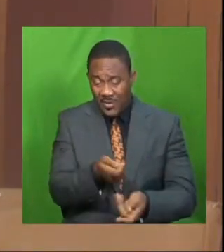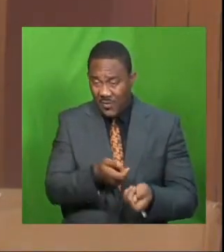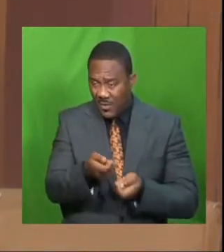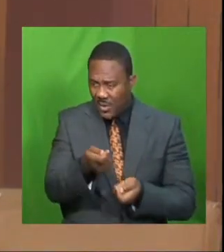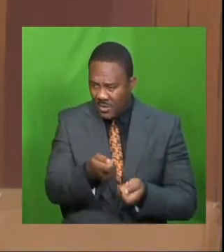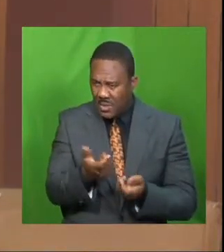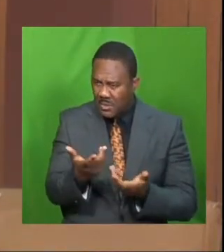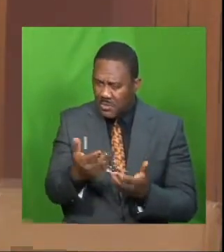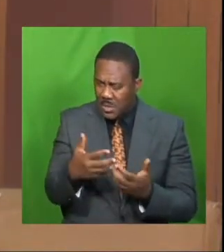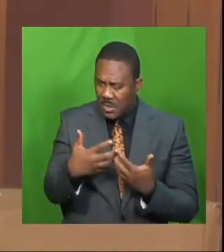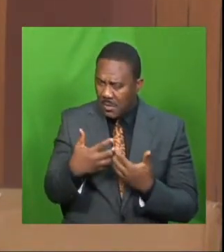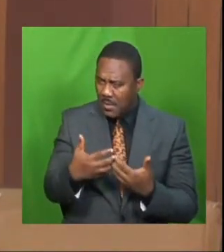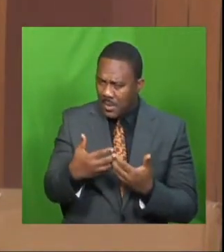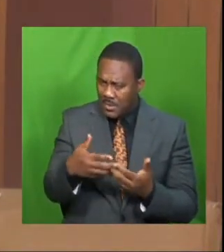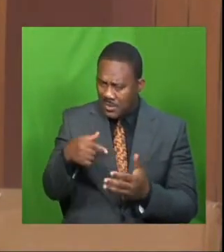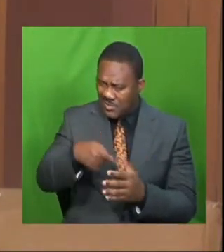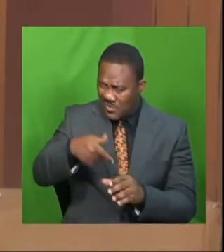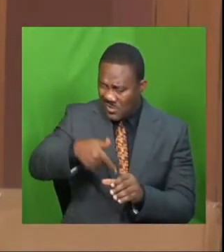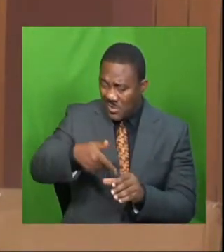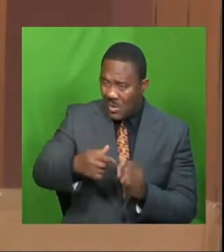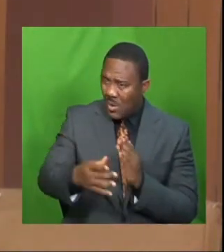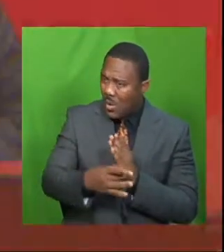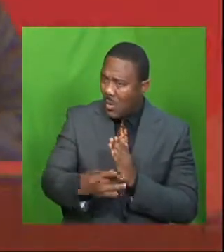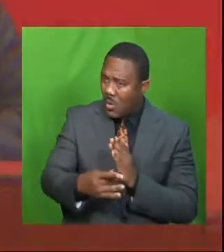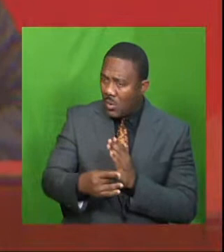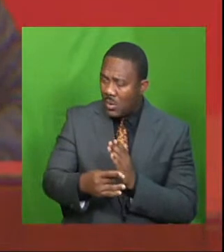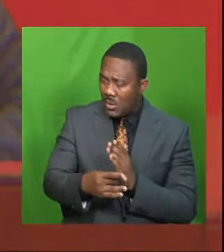Yes, Honorable Minister.